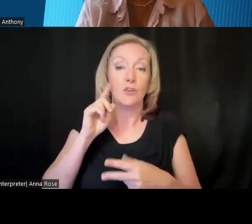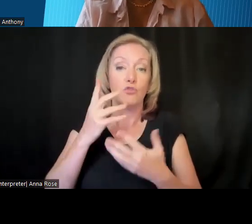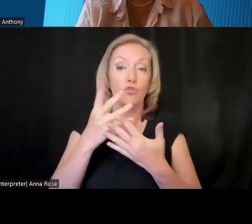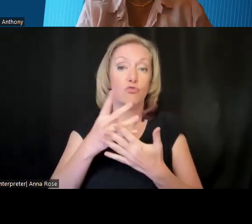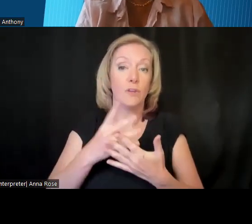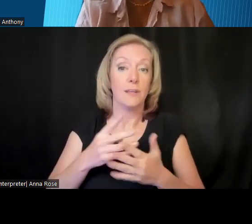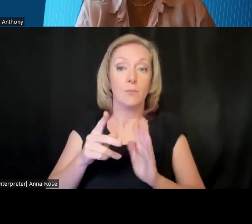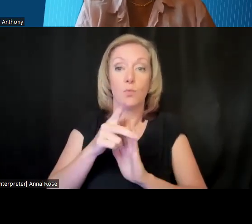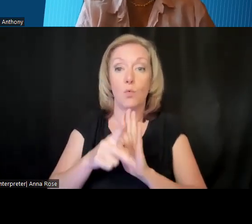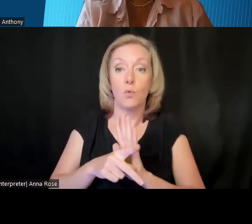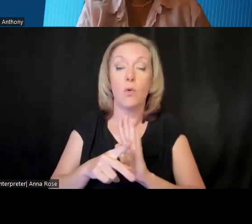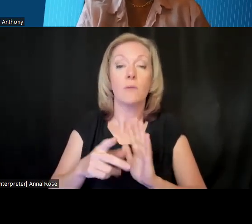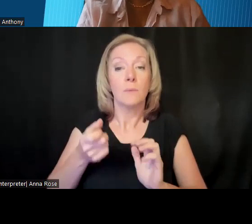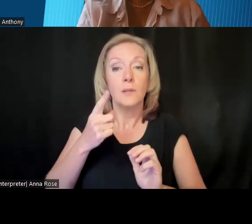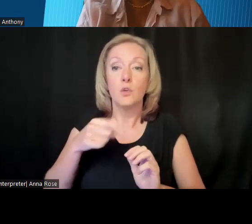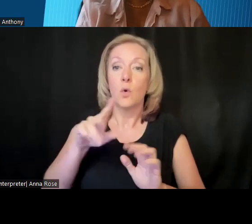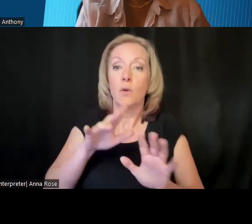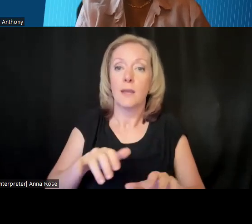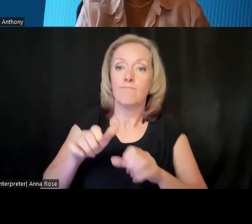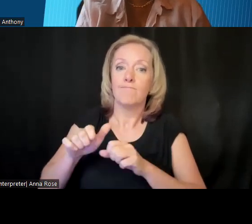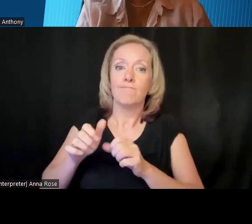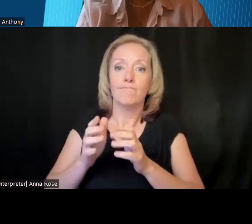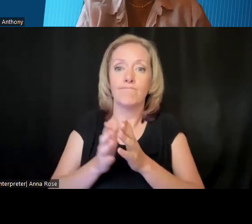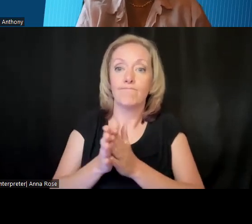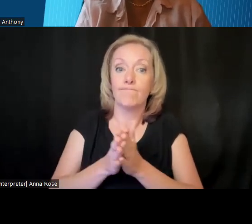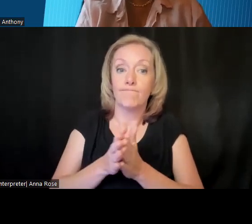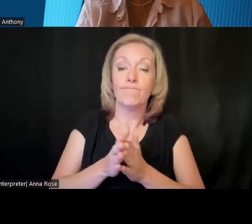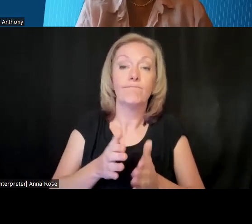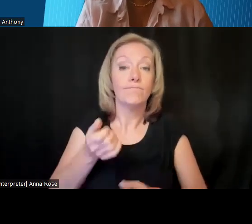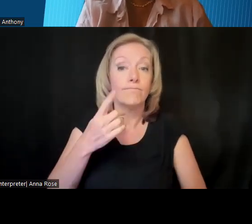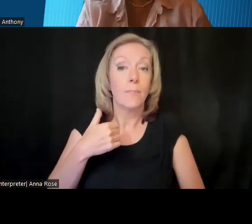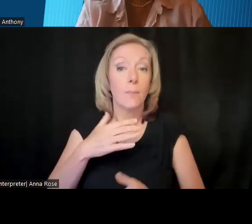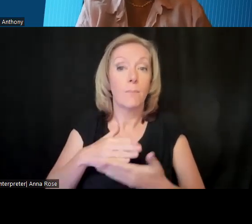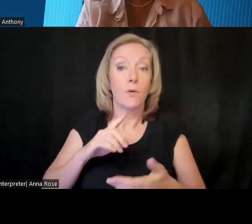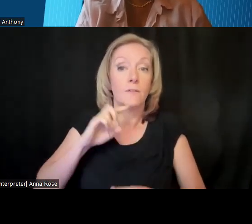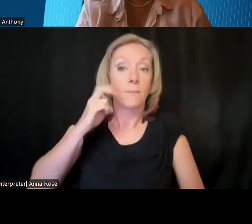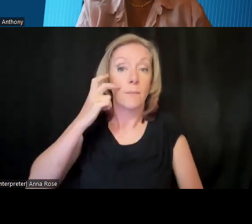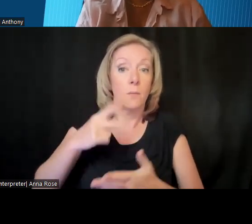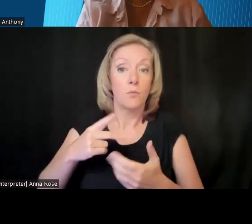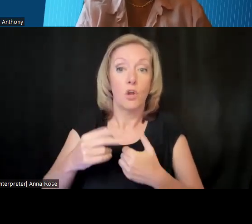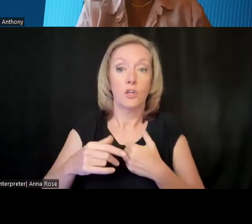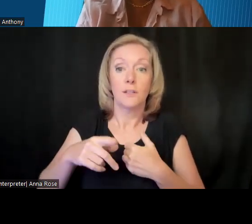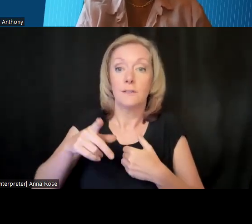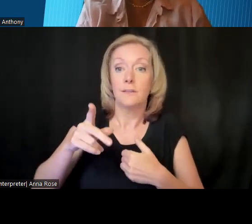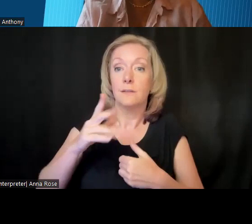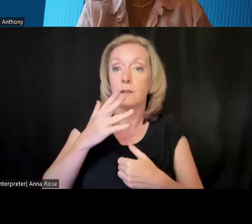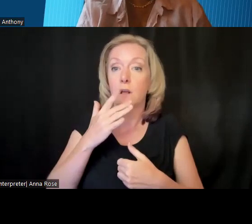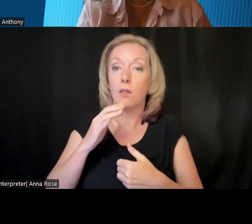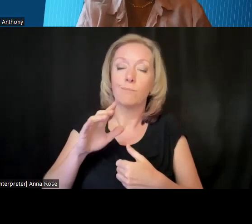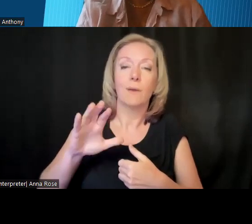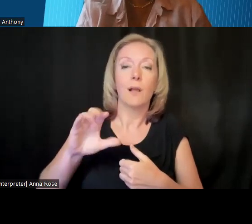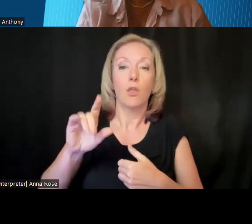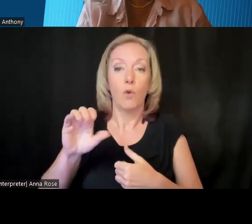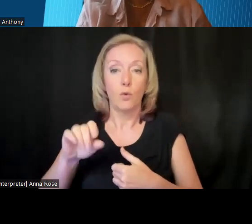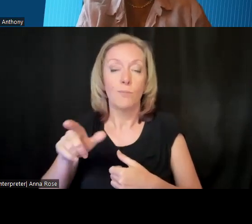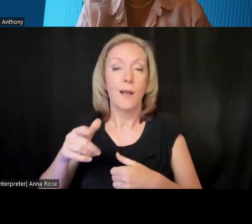do. I will tell you, I'm on a deafblind project in Colorado, and my colleague Gina goes out on a consultation, and it never